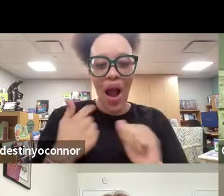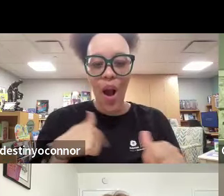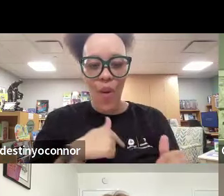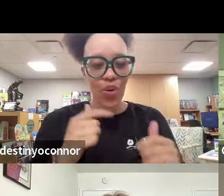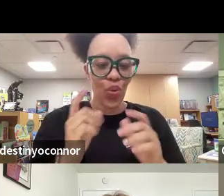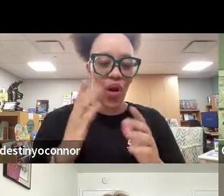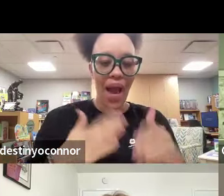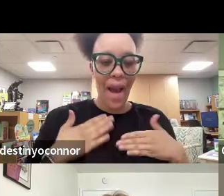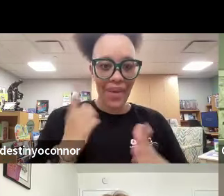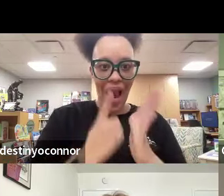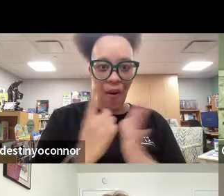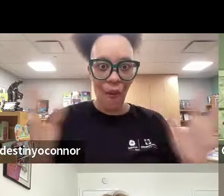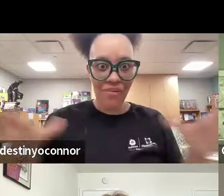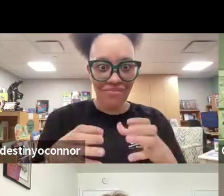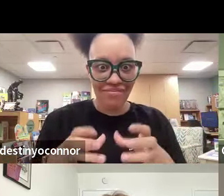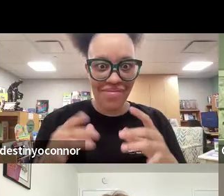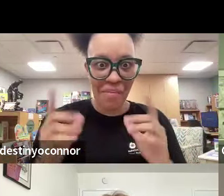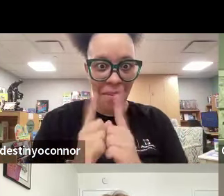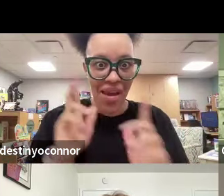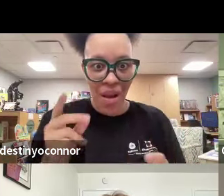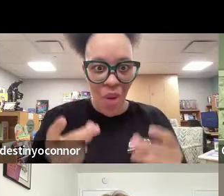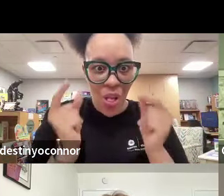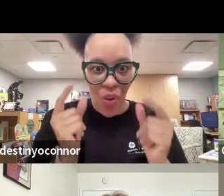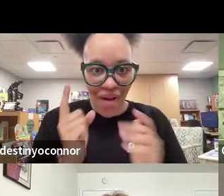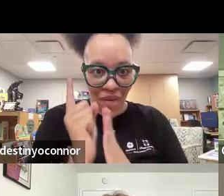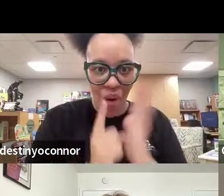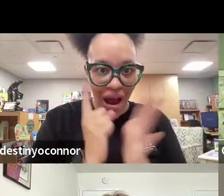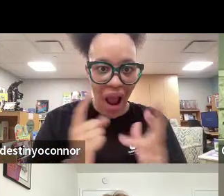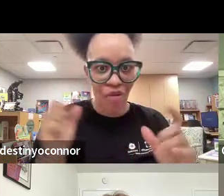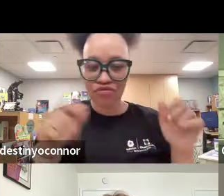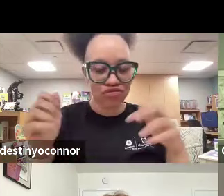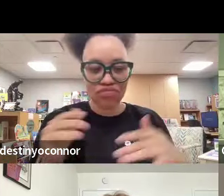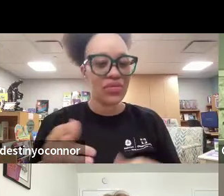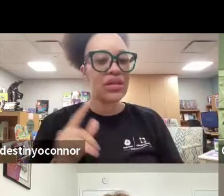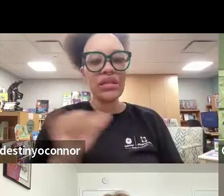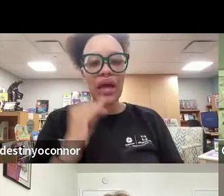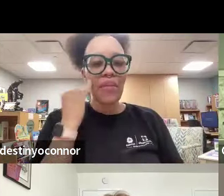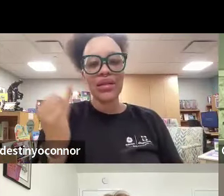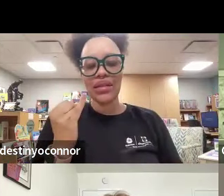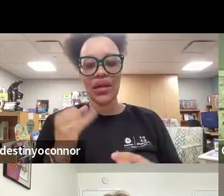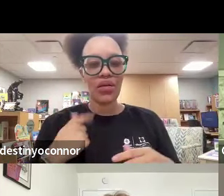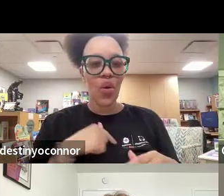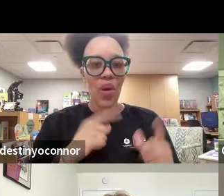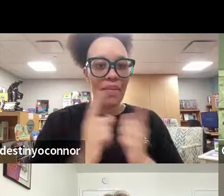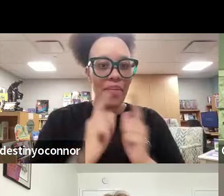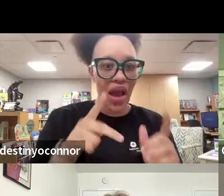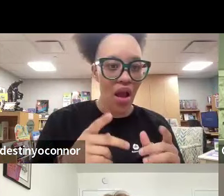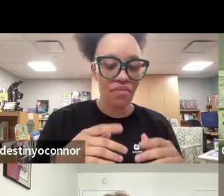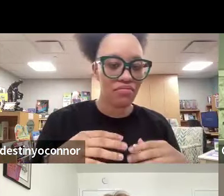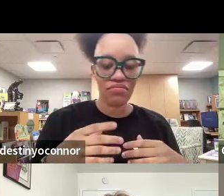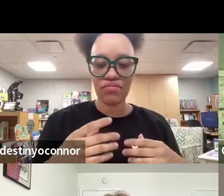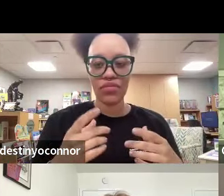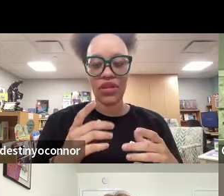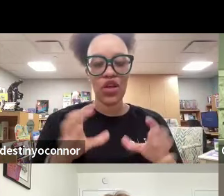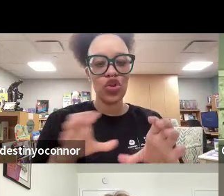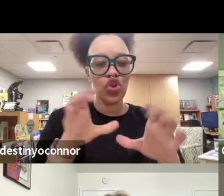off, or maybe like a little small group. Maybe, you know, how we had that happy hour meetup real quick, 1 hour sort of